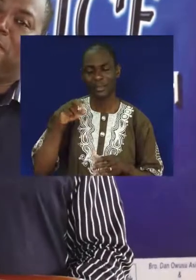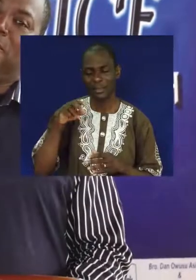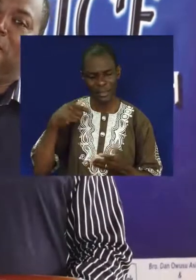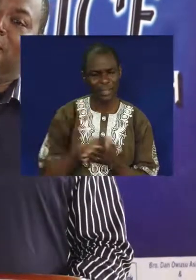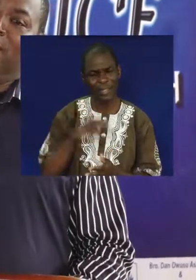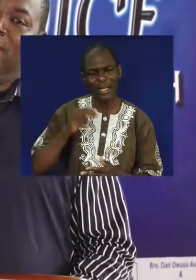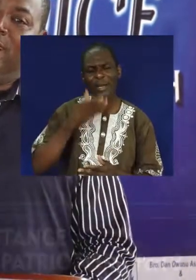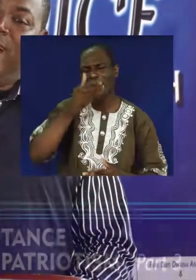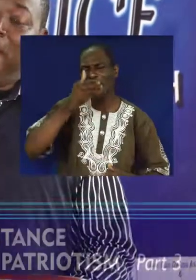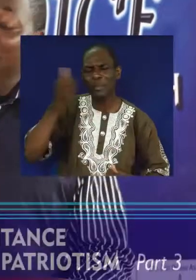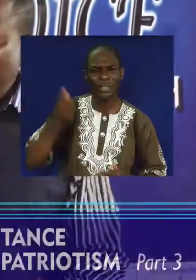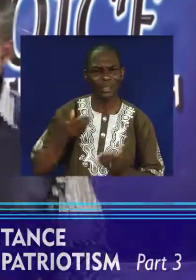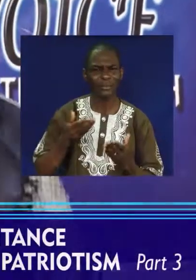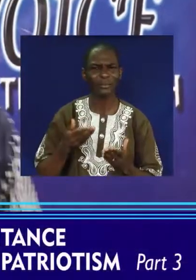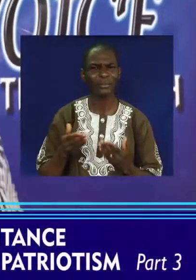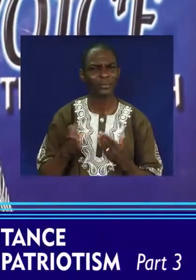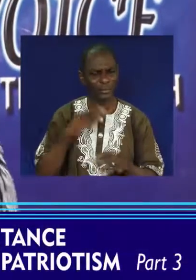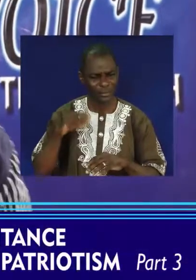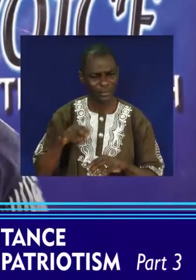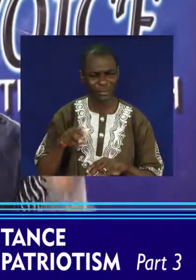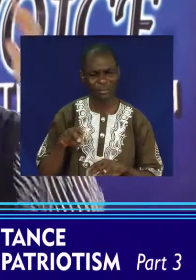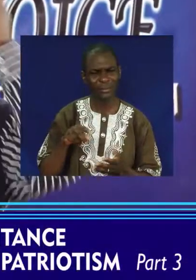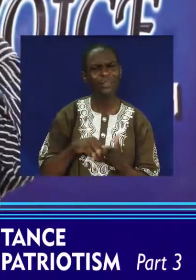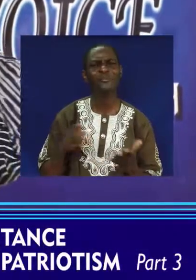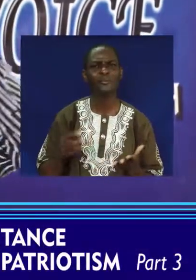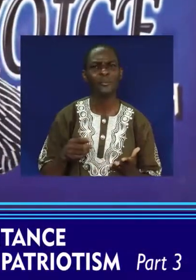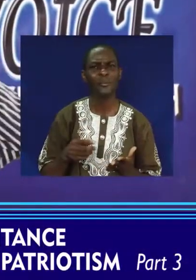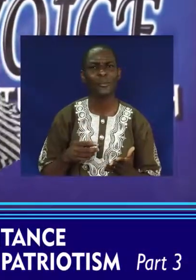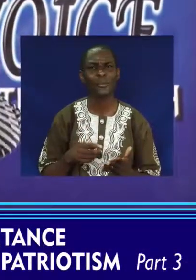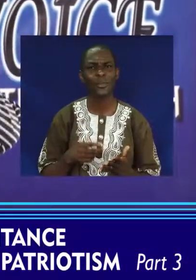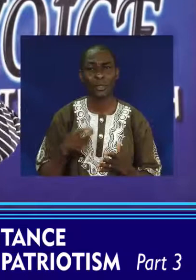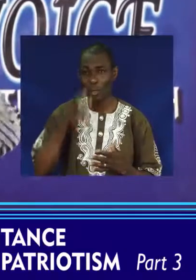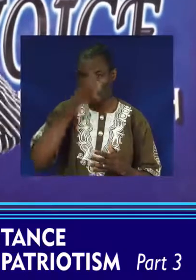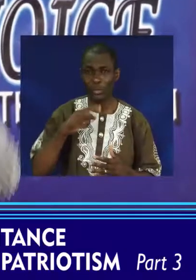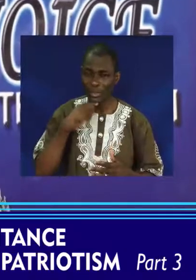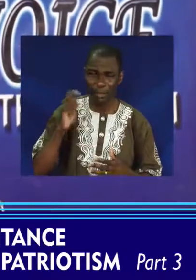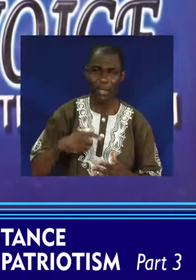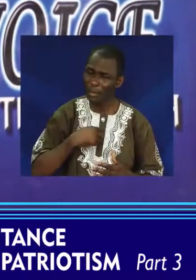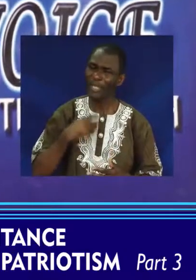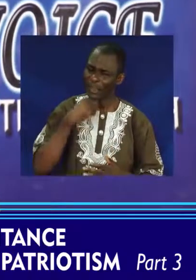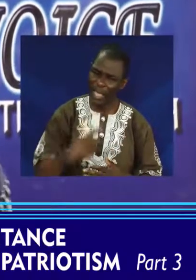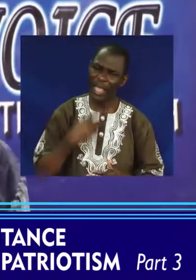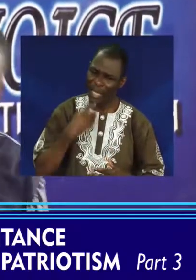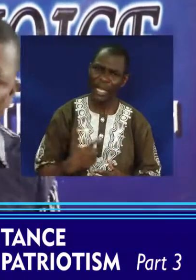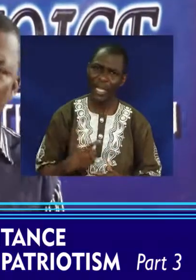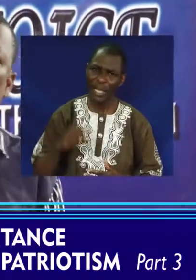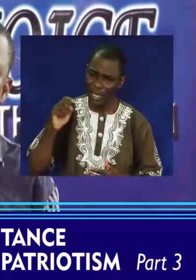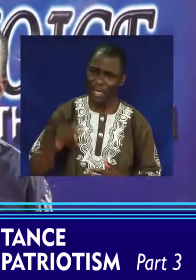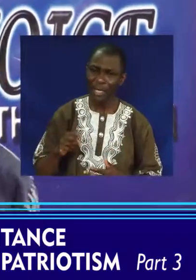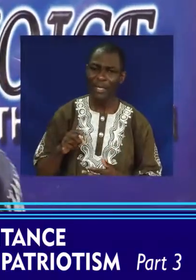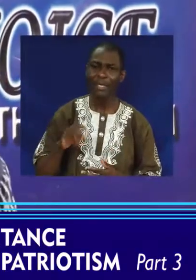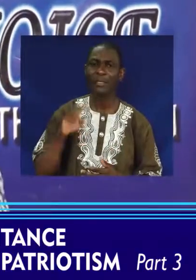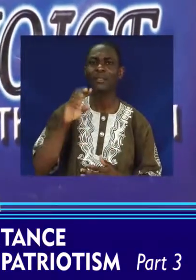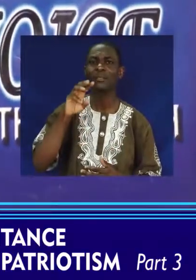me ba se ah ye the president enan as enum eti ade to ho ye the ma onipa ba